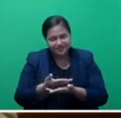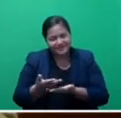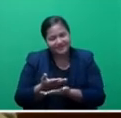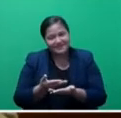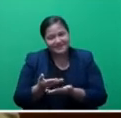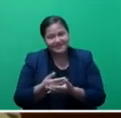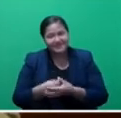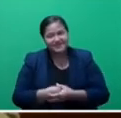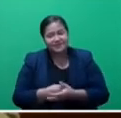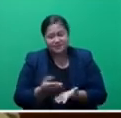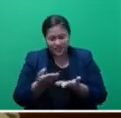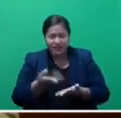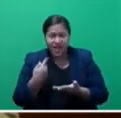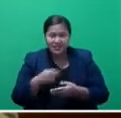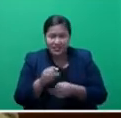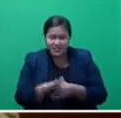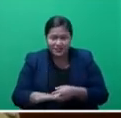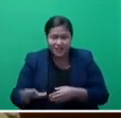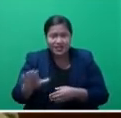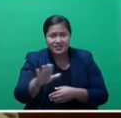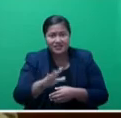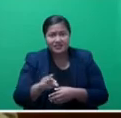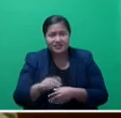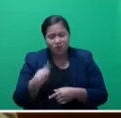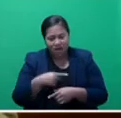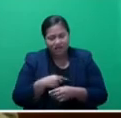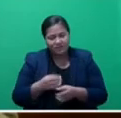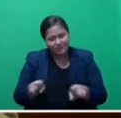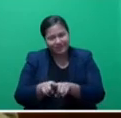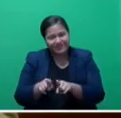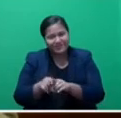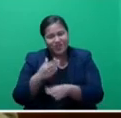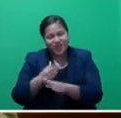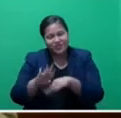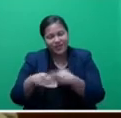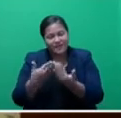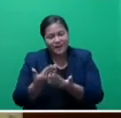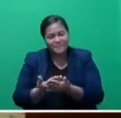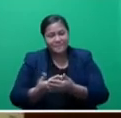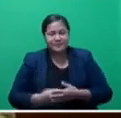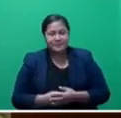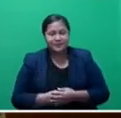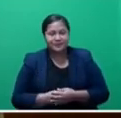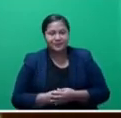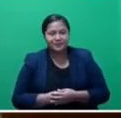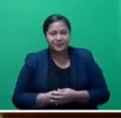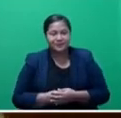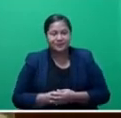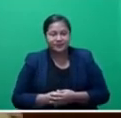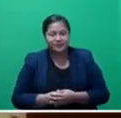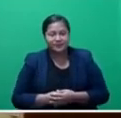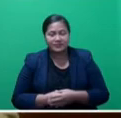creating the adequate spaces for us in those processes. History and success stories of